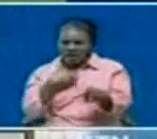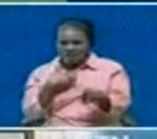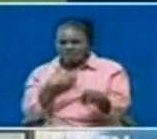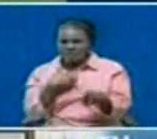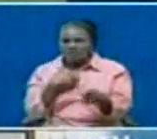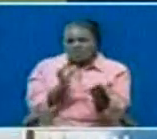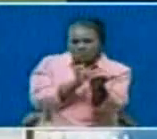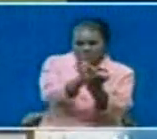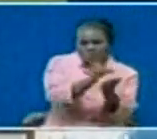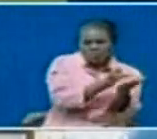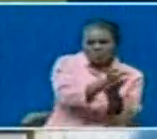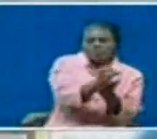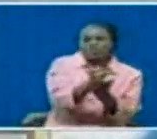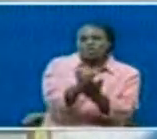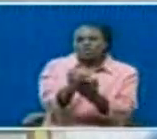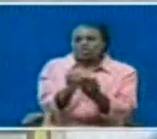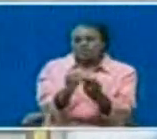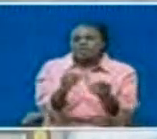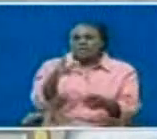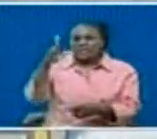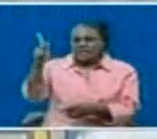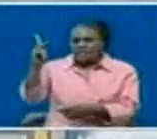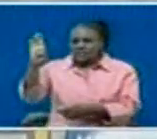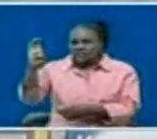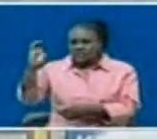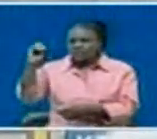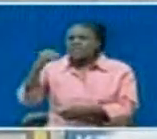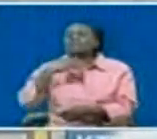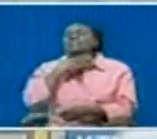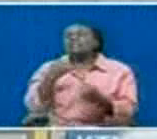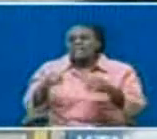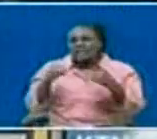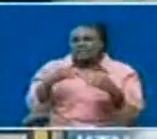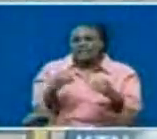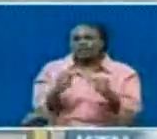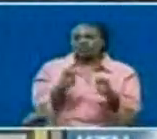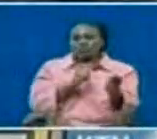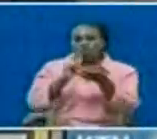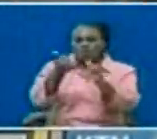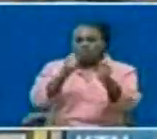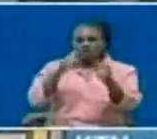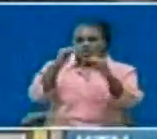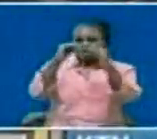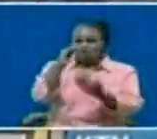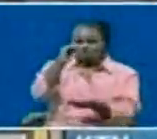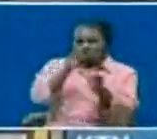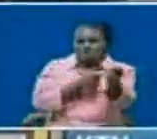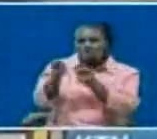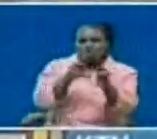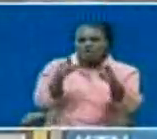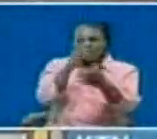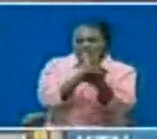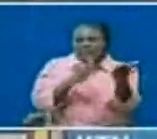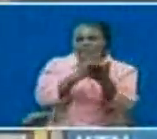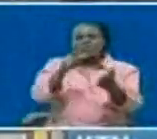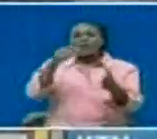funds available today. We need to do a move. KCB is trying to fend off increased competition and acquire the financial muscle to take part in some of the